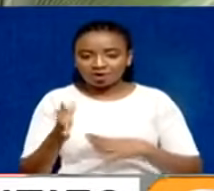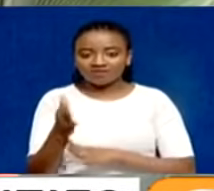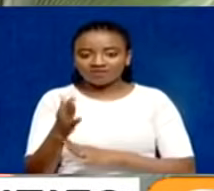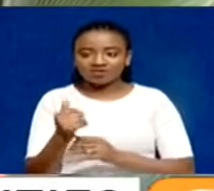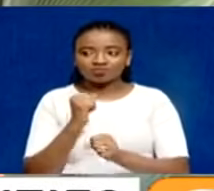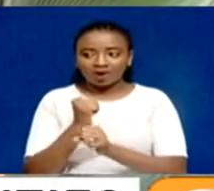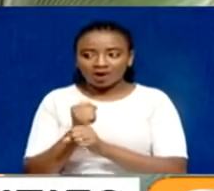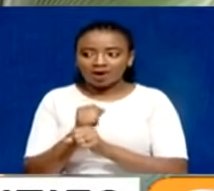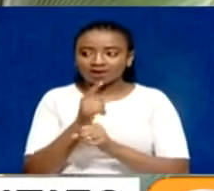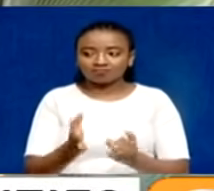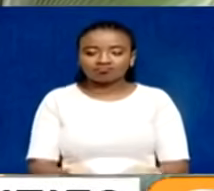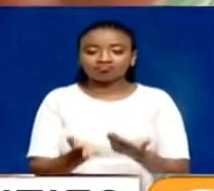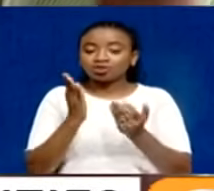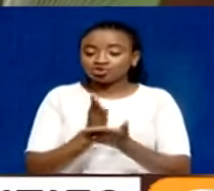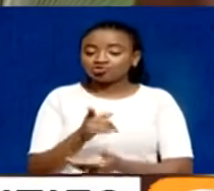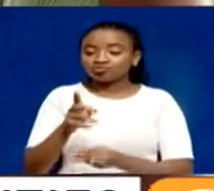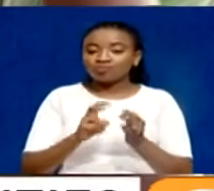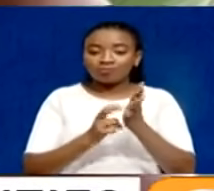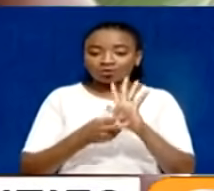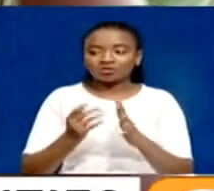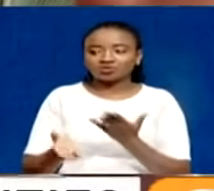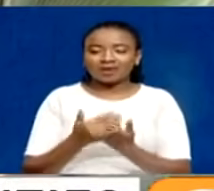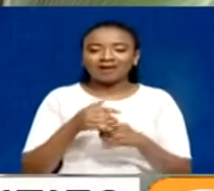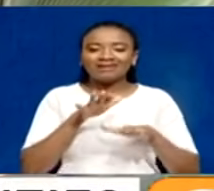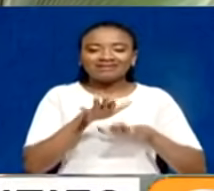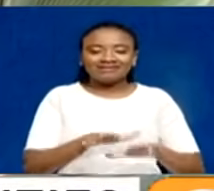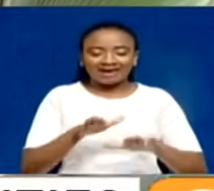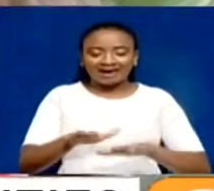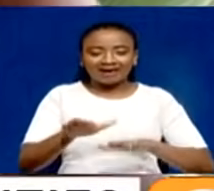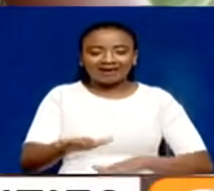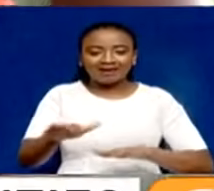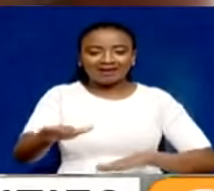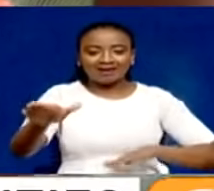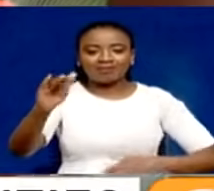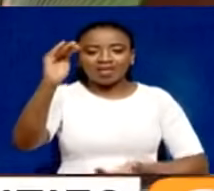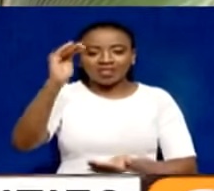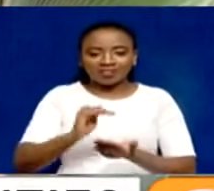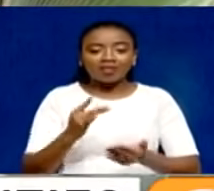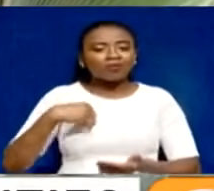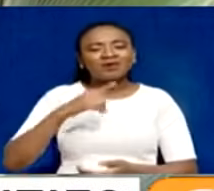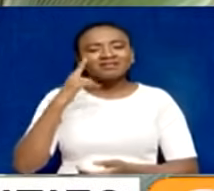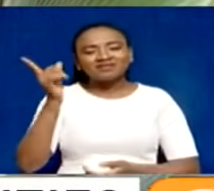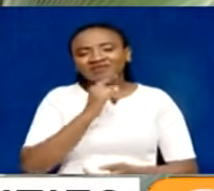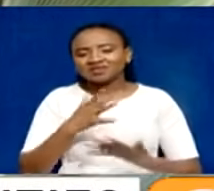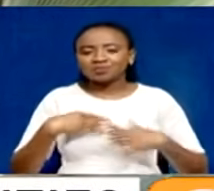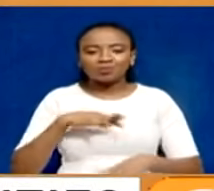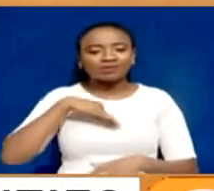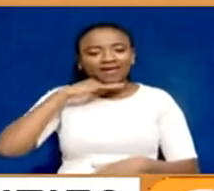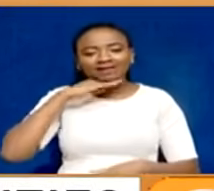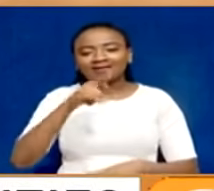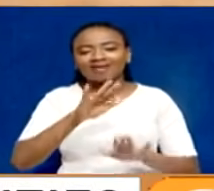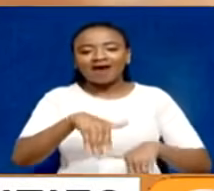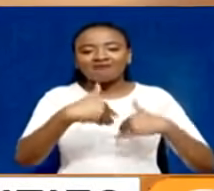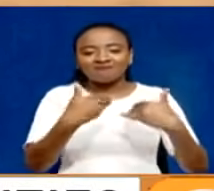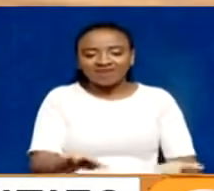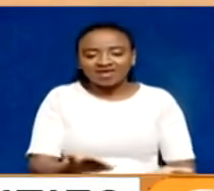area. Kimalizika, itasaidia sana kuondoa hii jamu ambayo inakuwa pa feri. Tumeona magari zikitumbukia pale ndani, watu wakipoteza maisha yao.